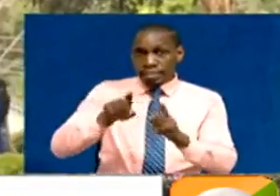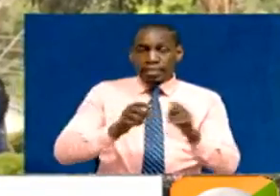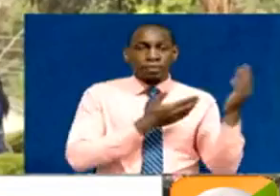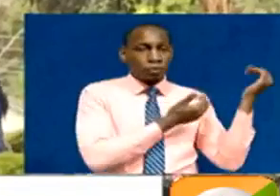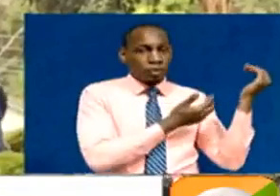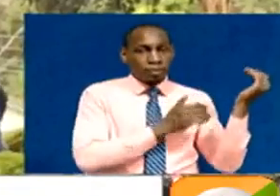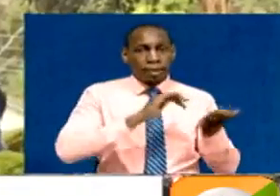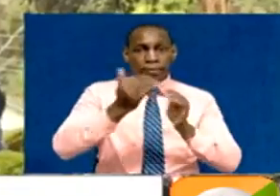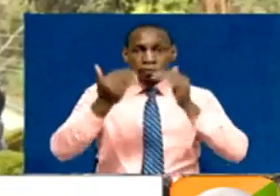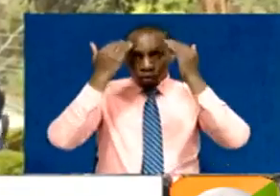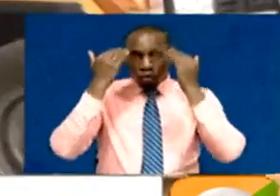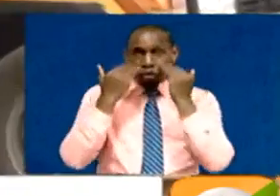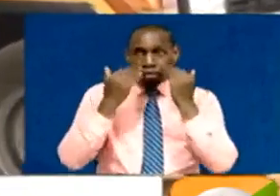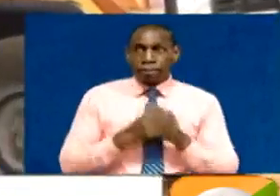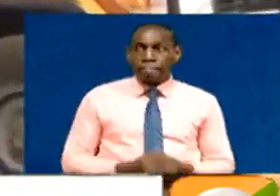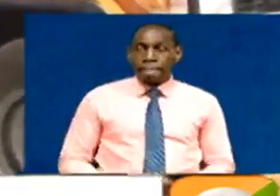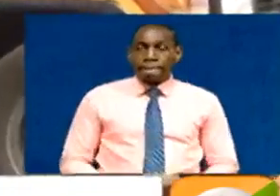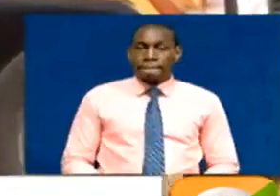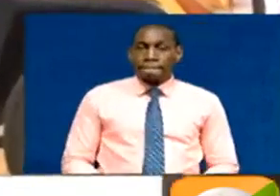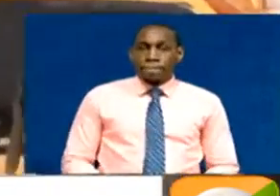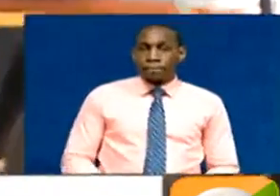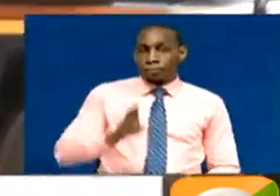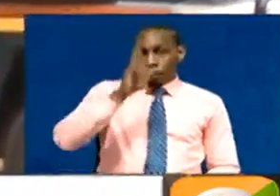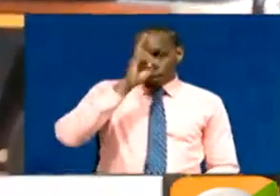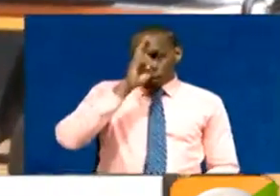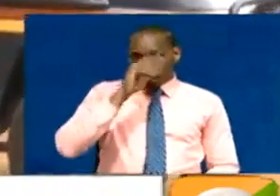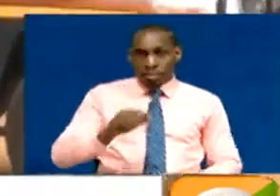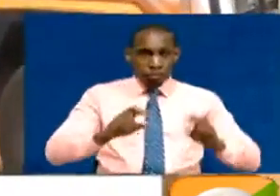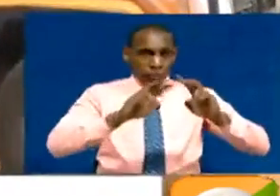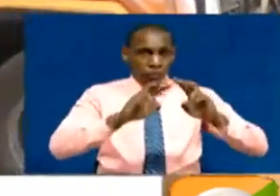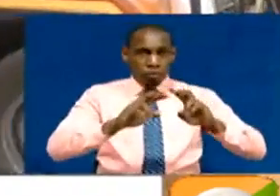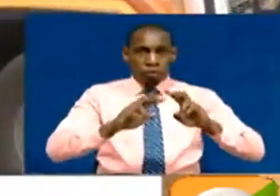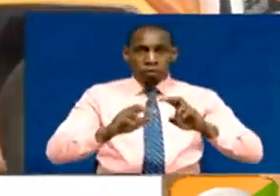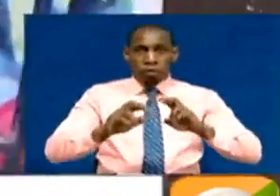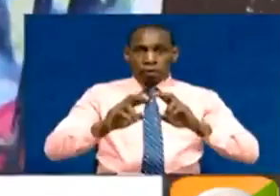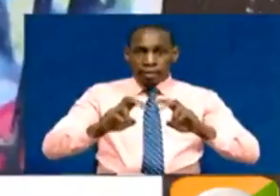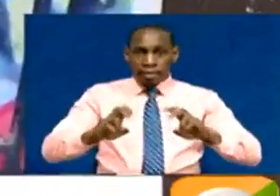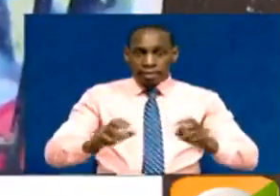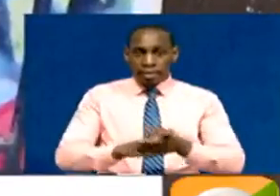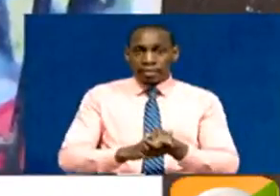is expected to be arraigned in court. Police, though, are still looking for the murder